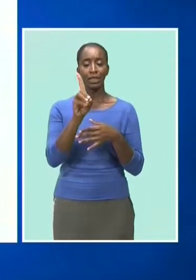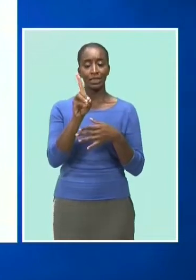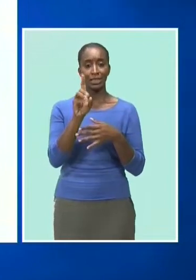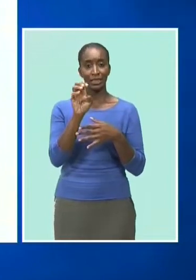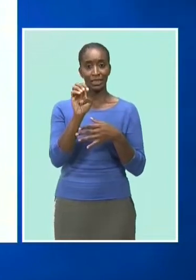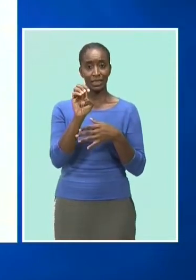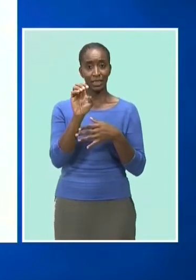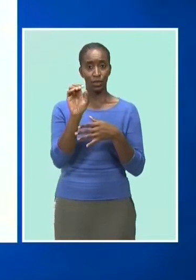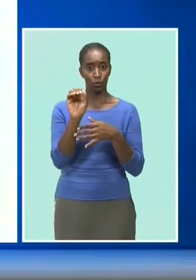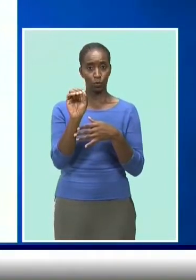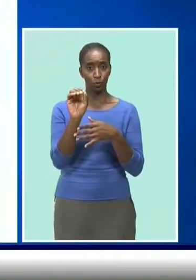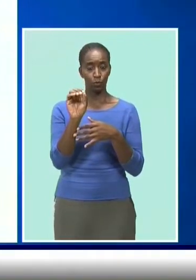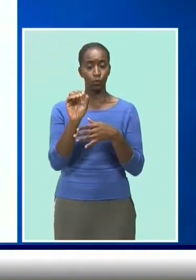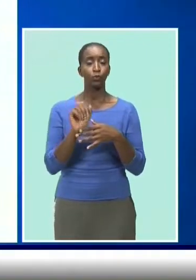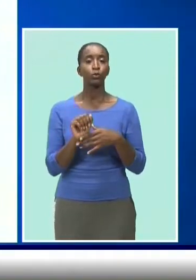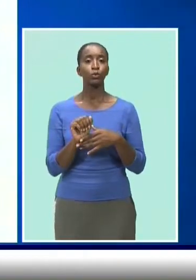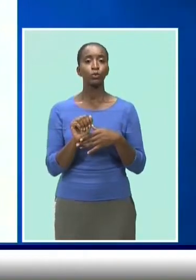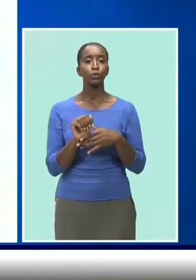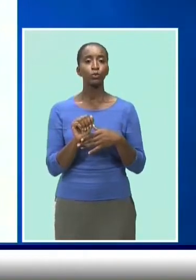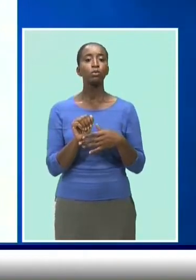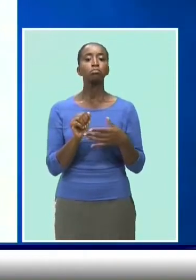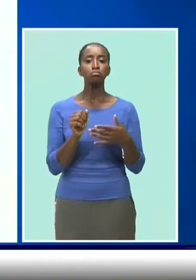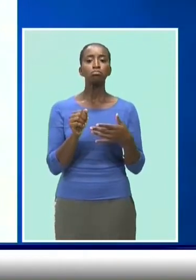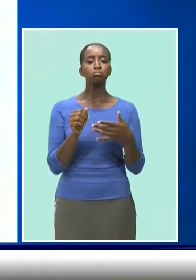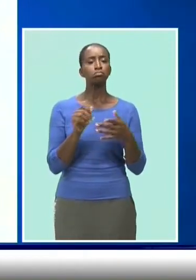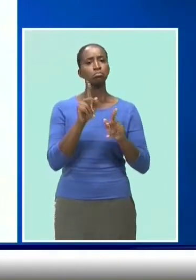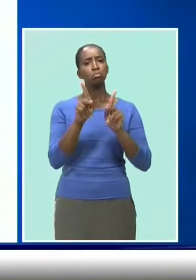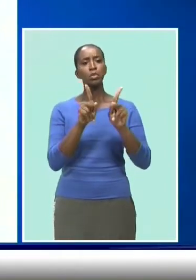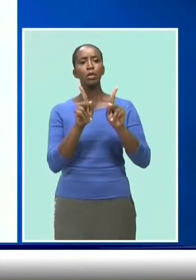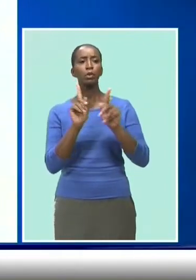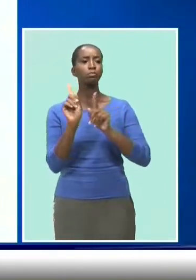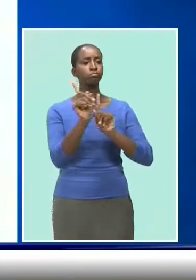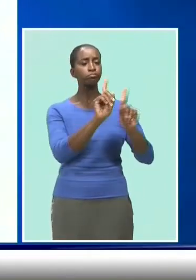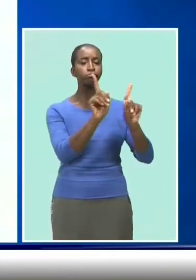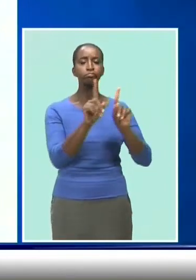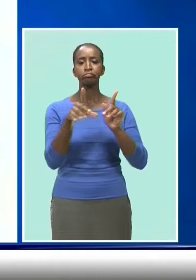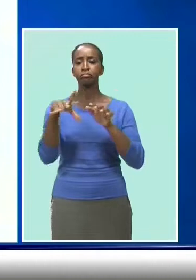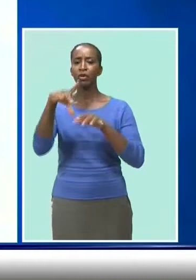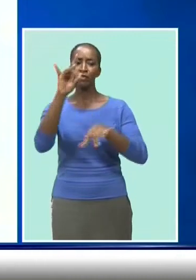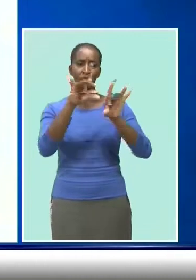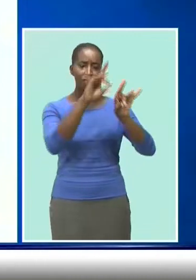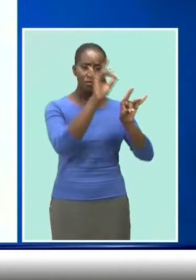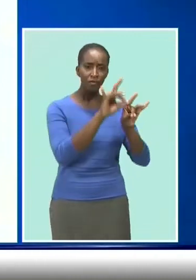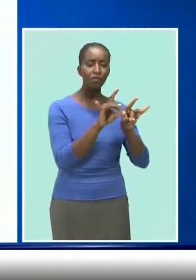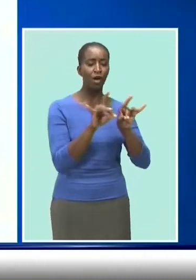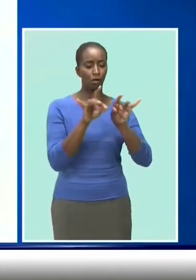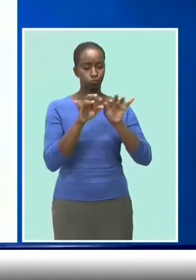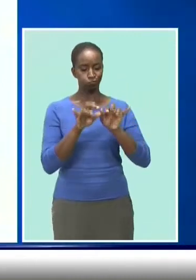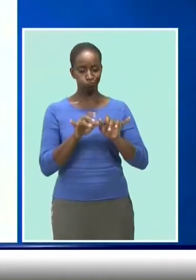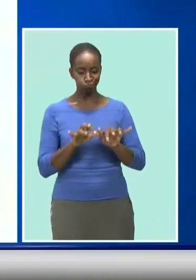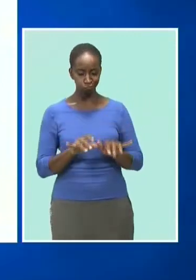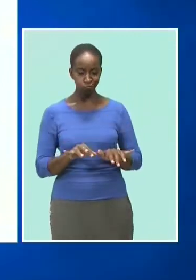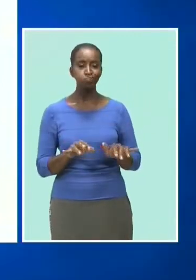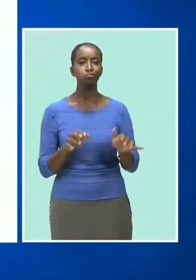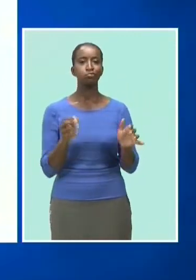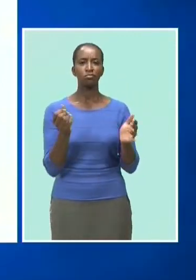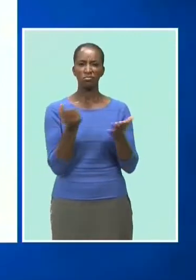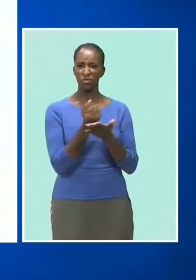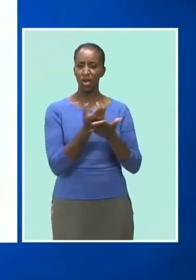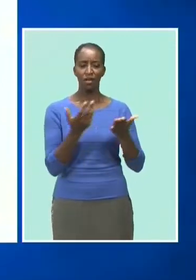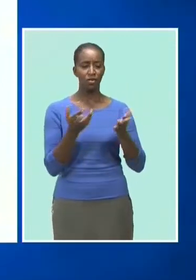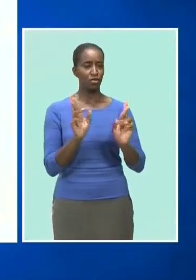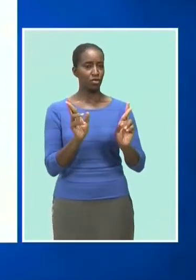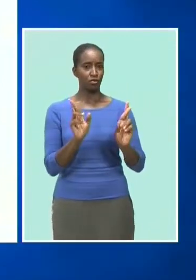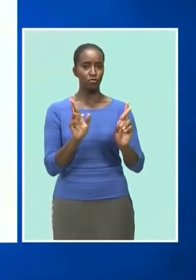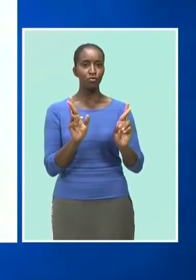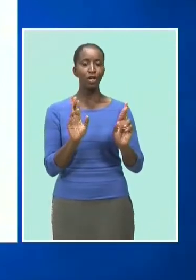in compiling the information collected from the field. And it will go a long way to help us to collect the information quickly and